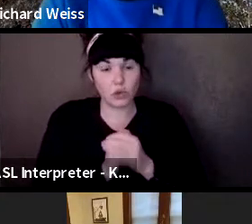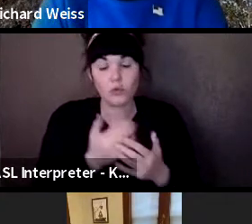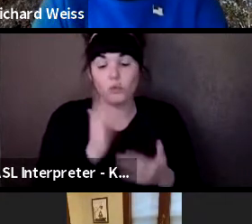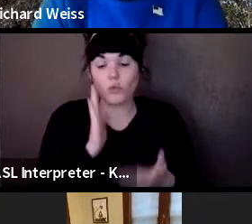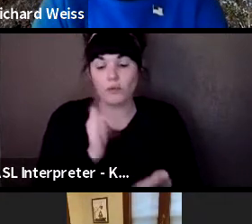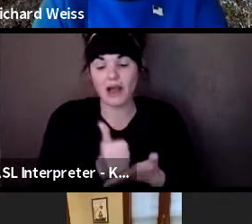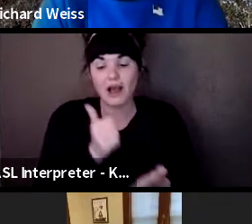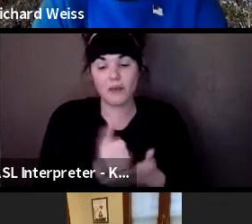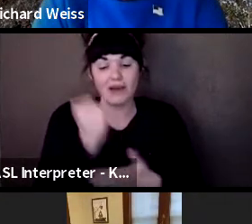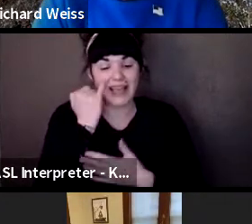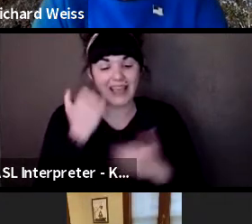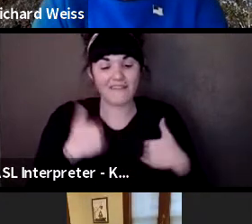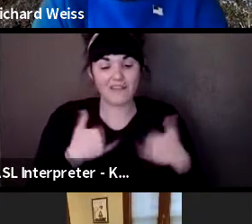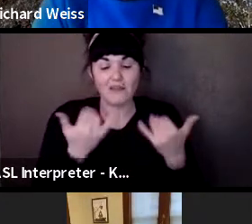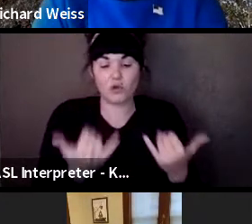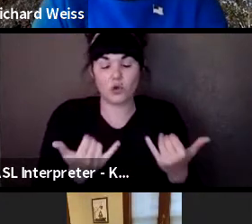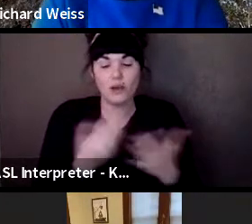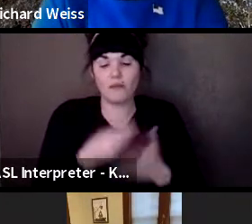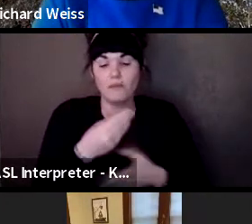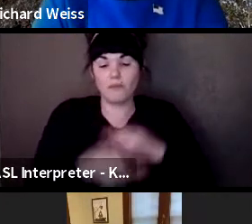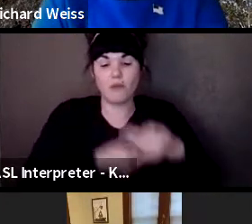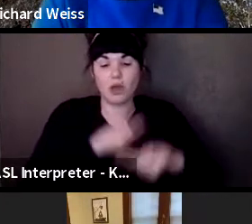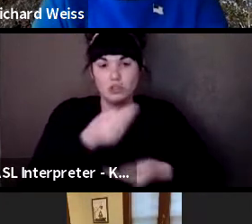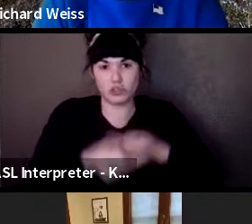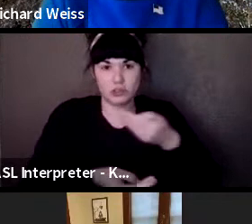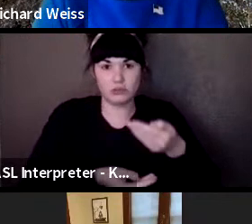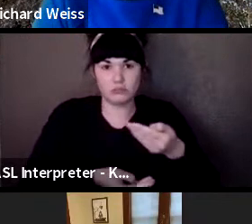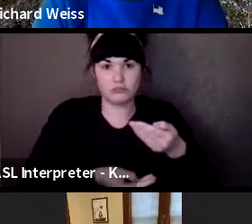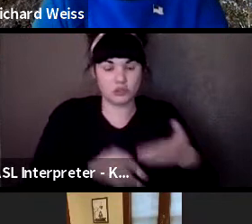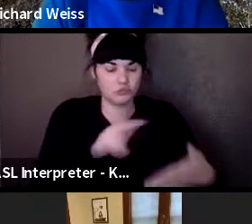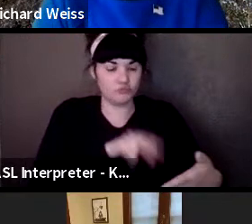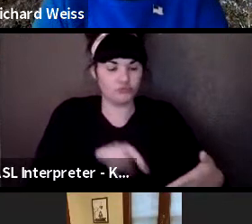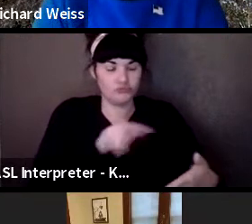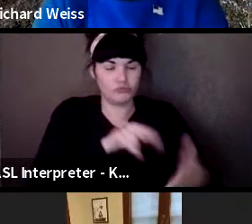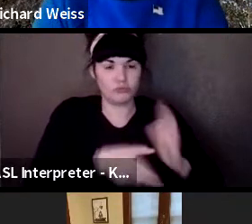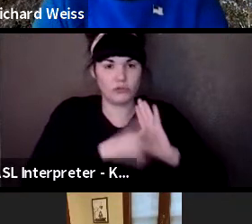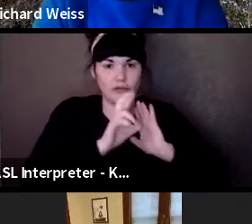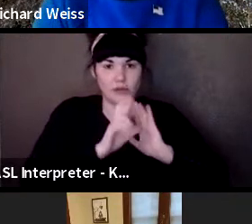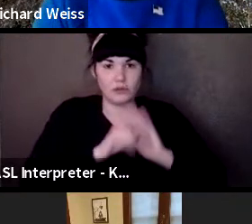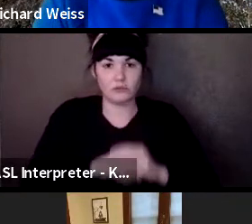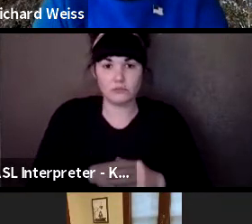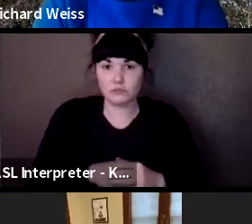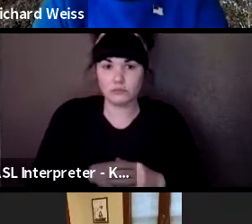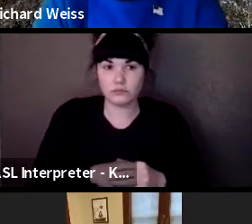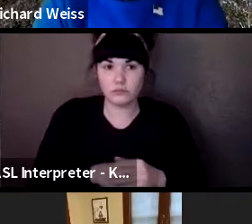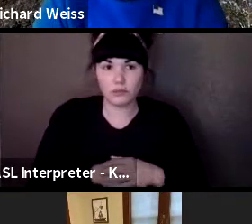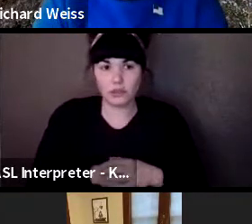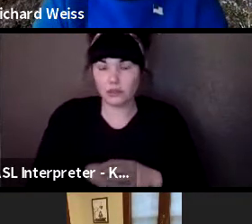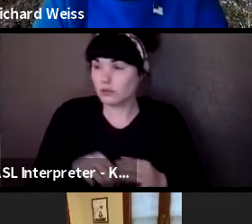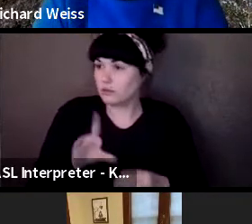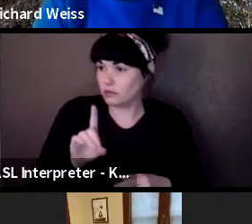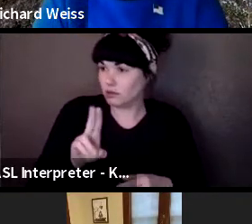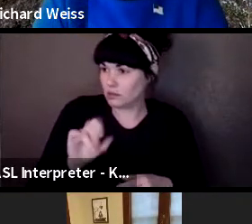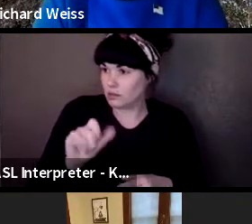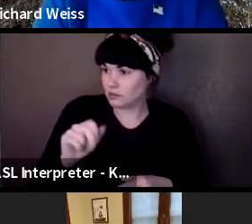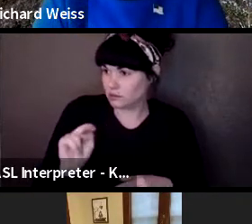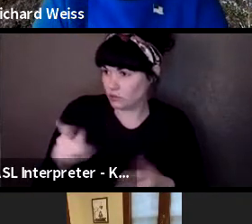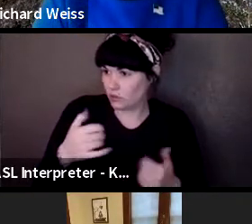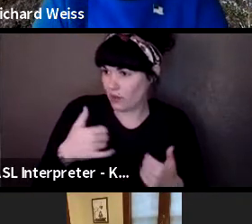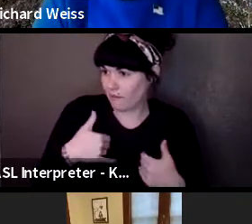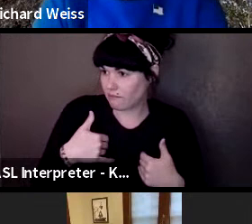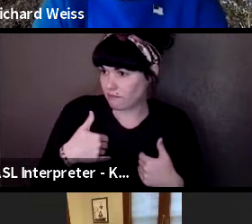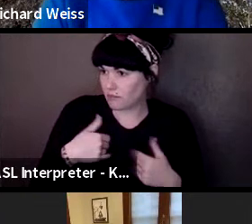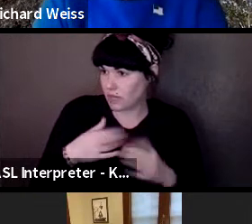Dustin, did you have a response to that or another? Yep. Just a question to Doug. I